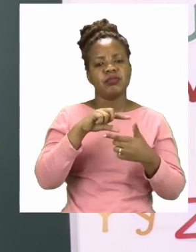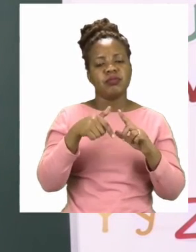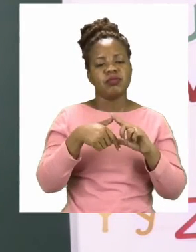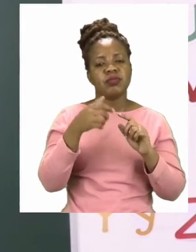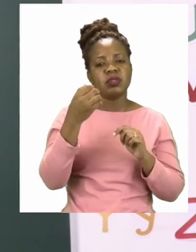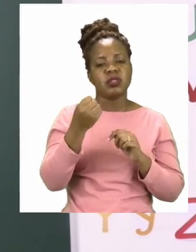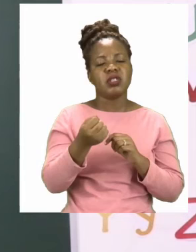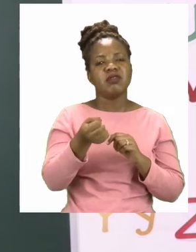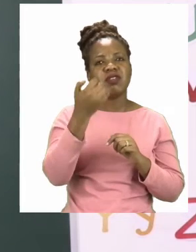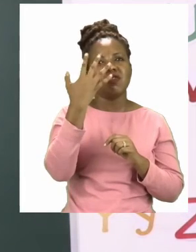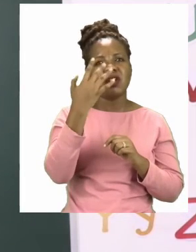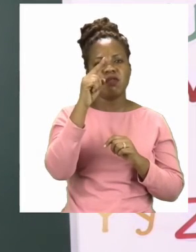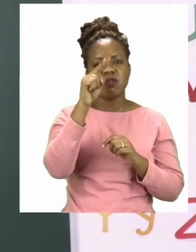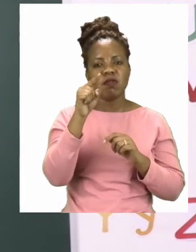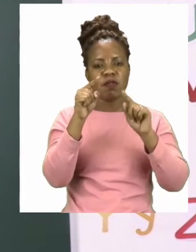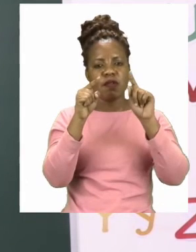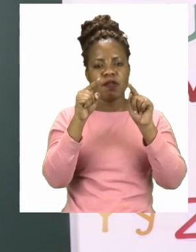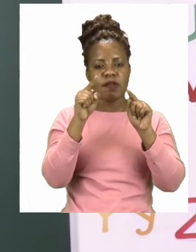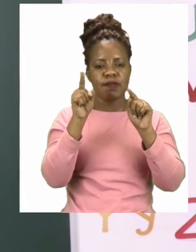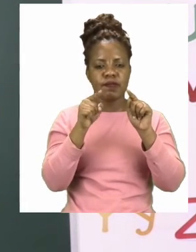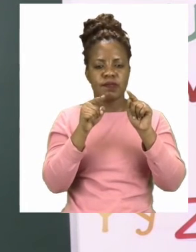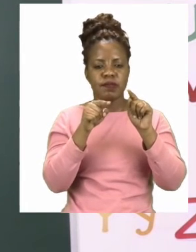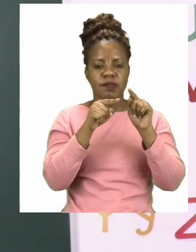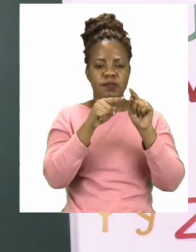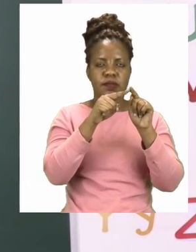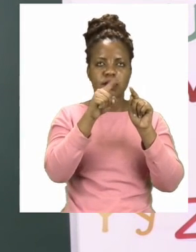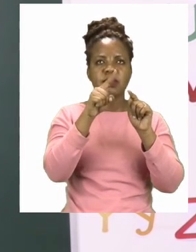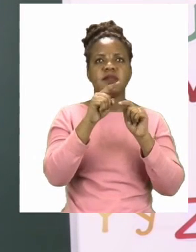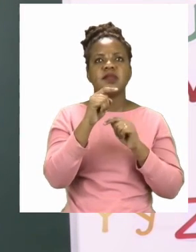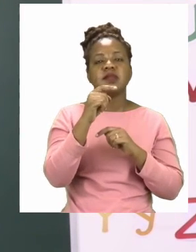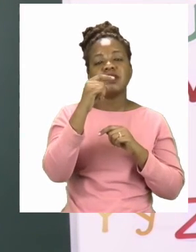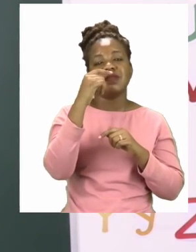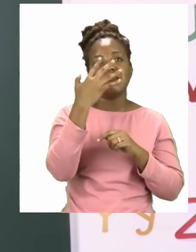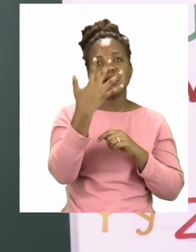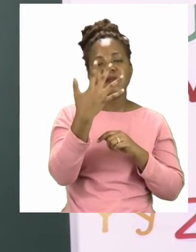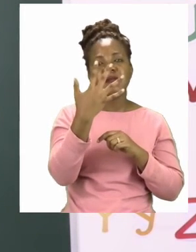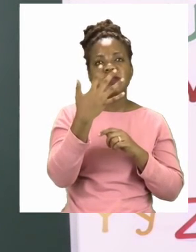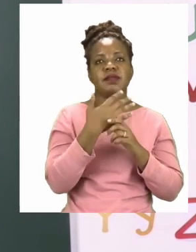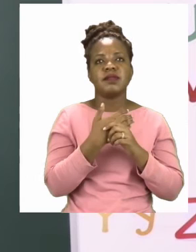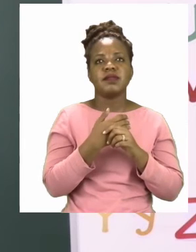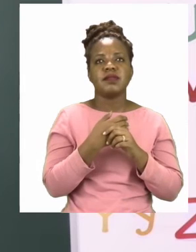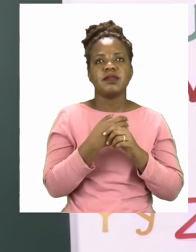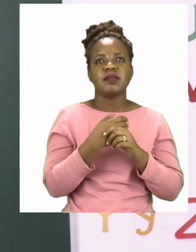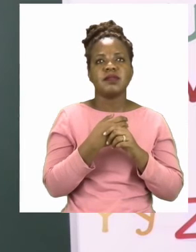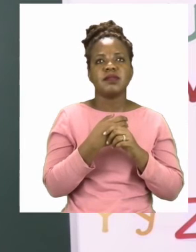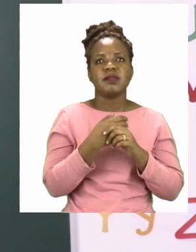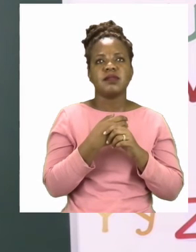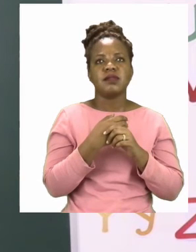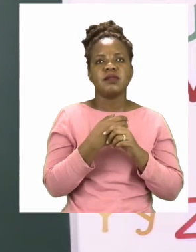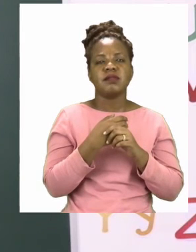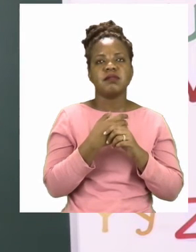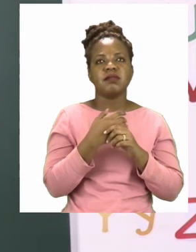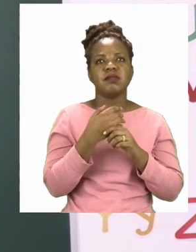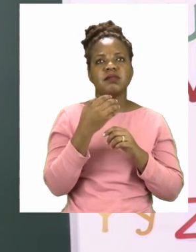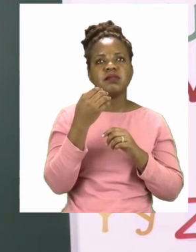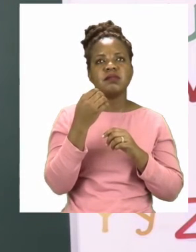sides. 1, 2, 3, 4, 5. It has a